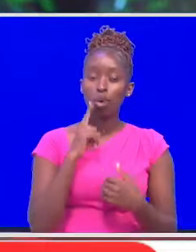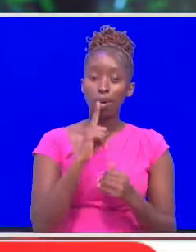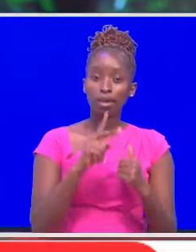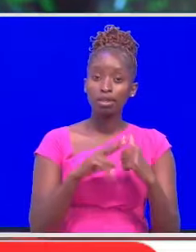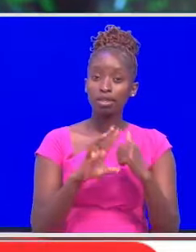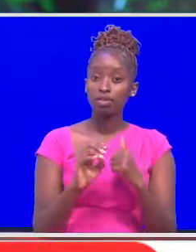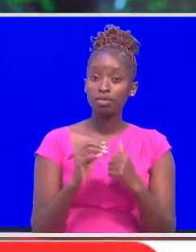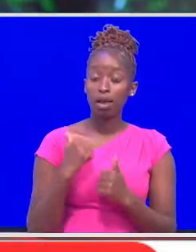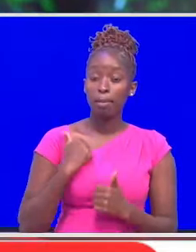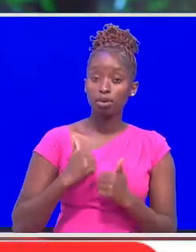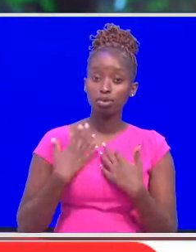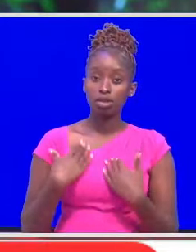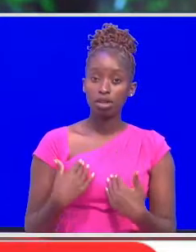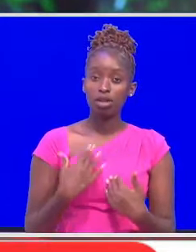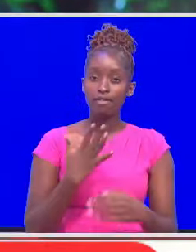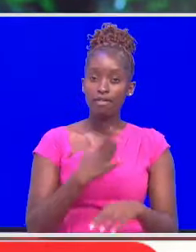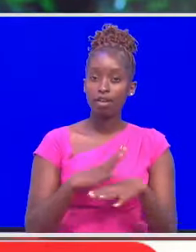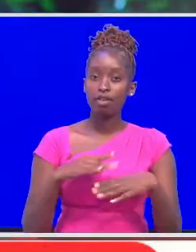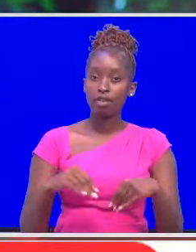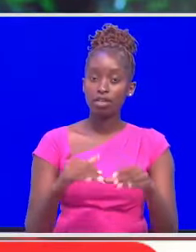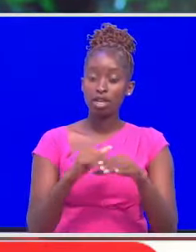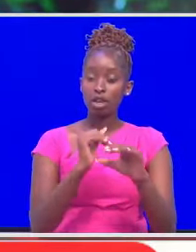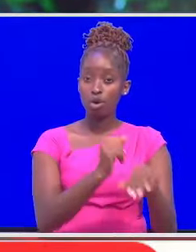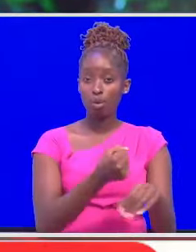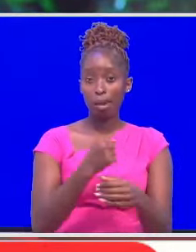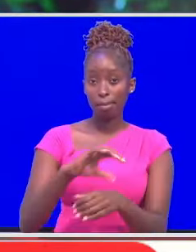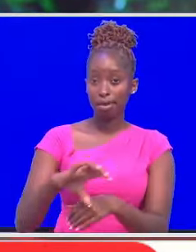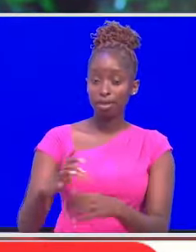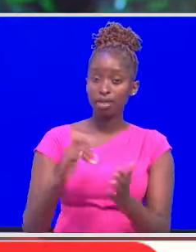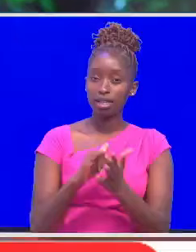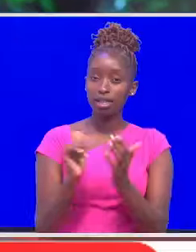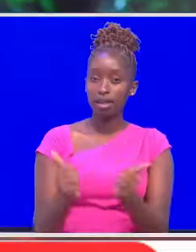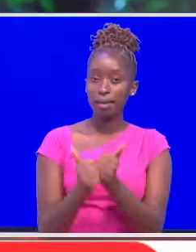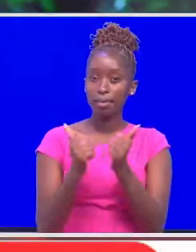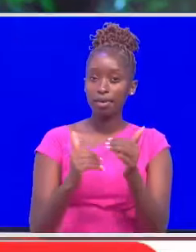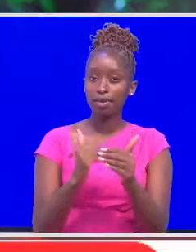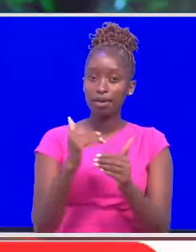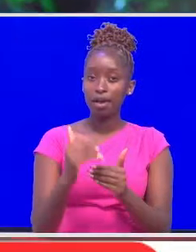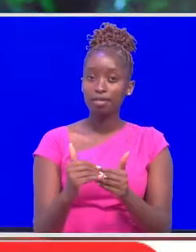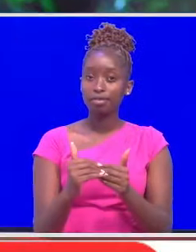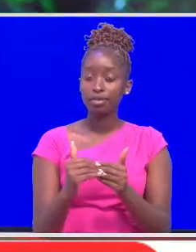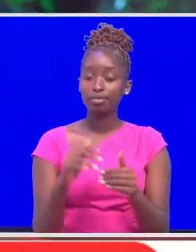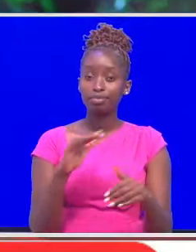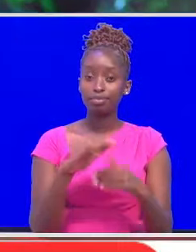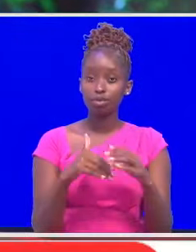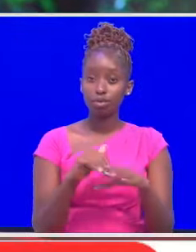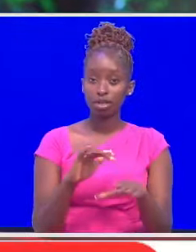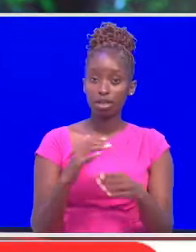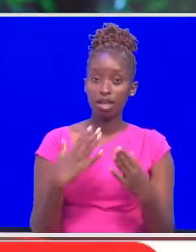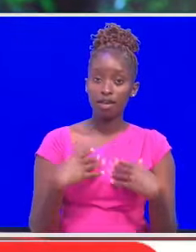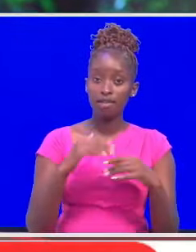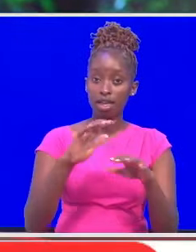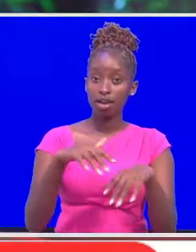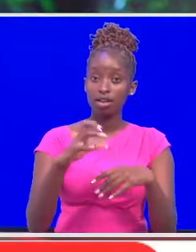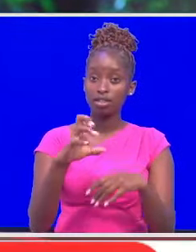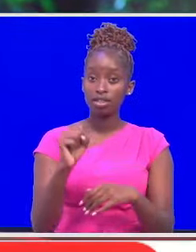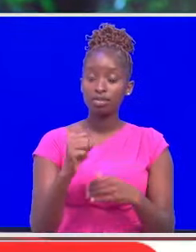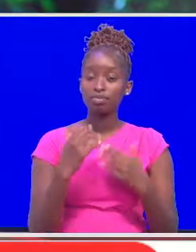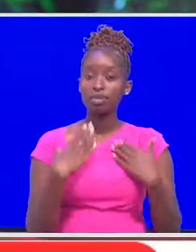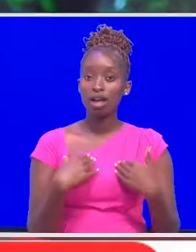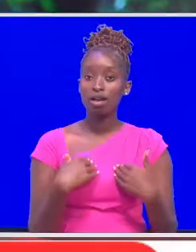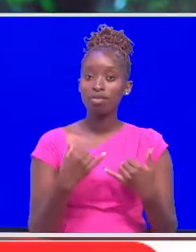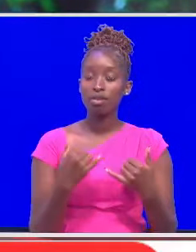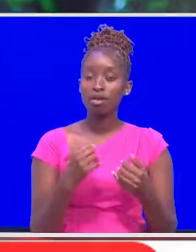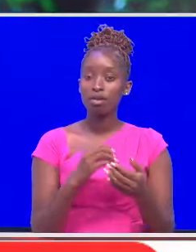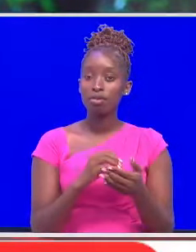counterfeit fertilizer in Homabay County. This comes in the wake of mounting pressure for agriculture CS Mithika Linturi to vacate